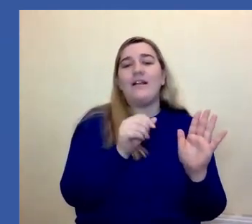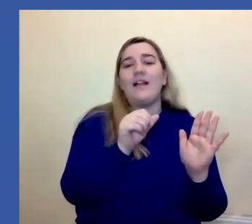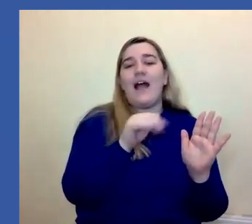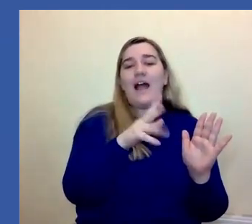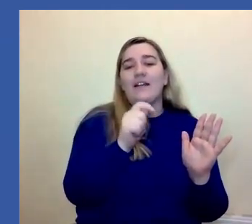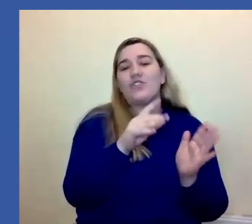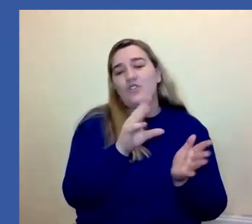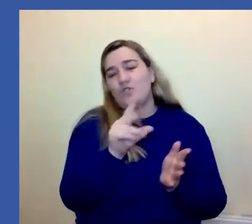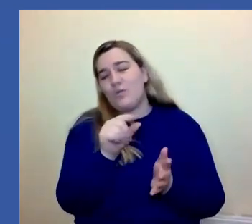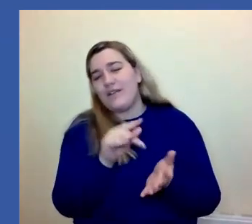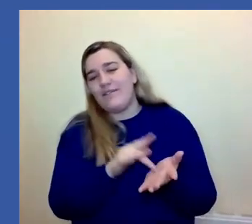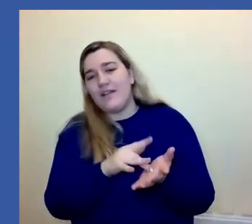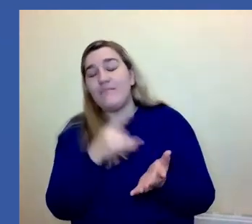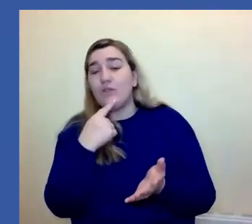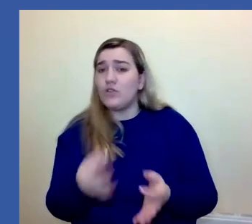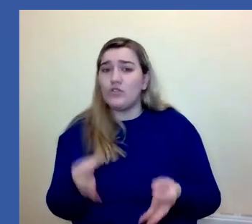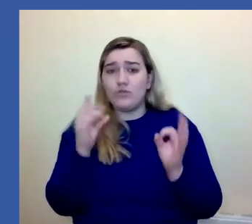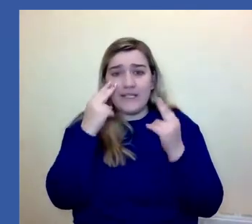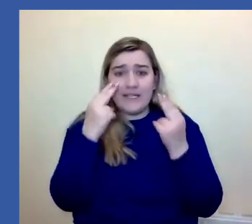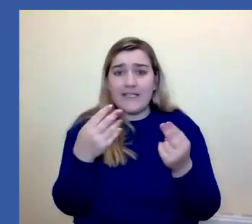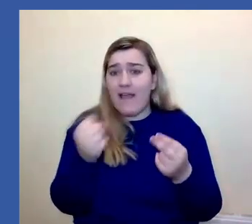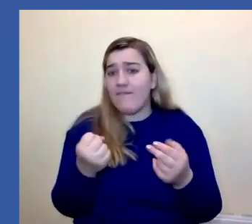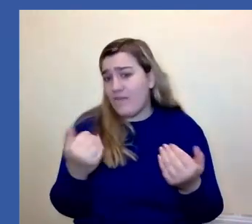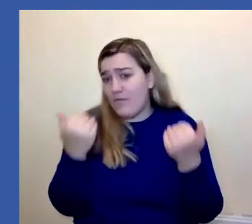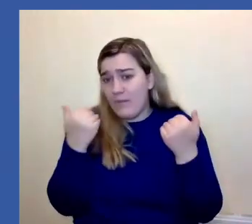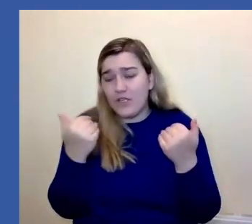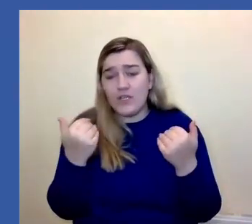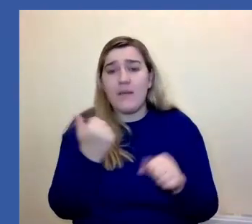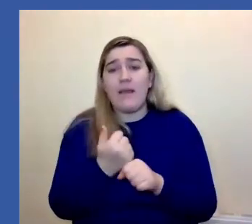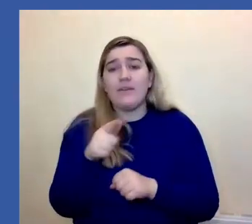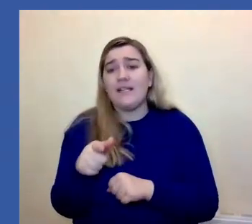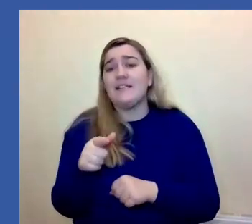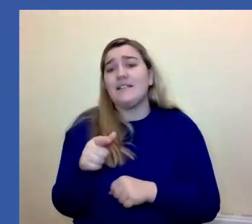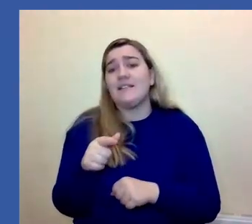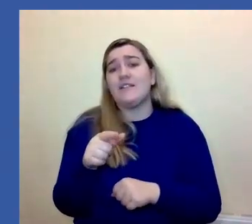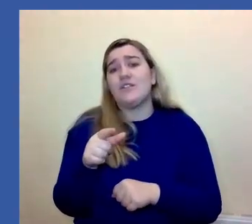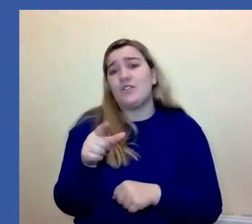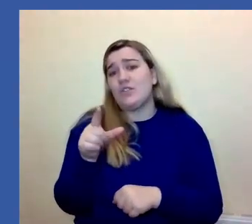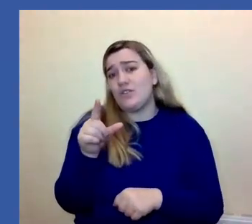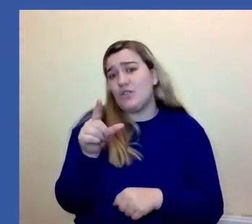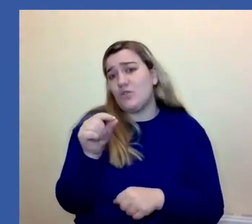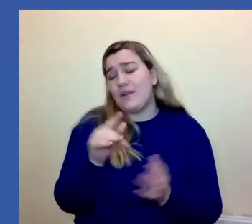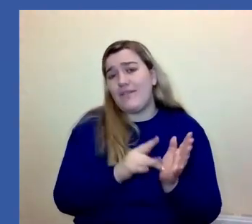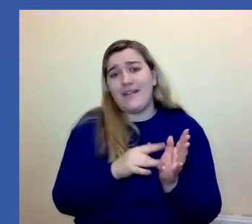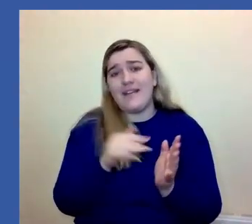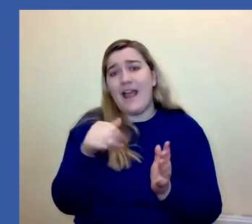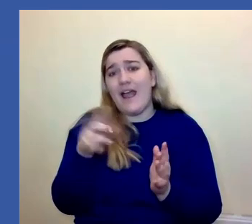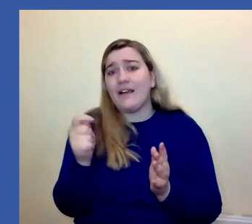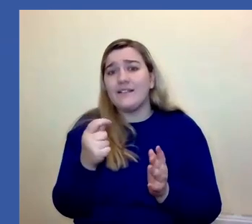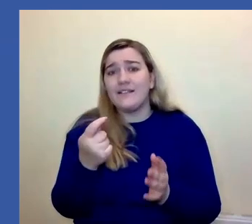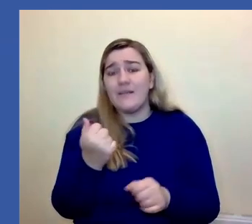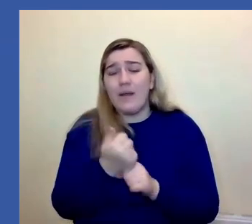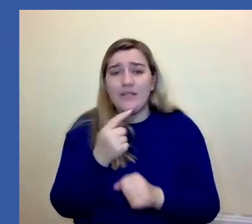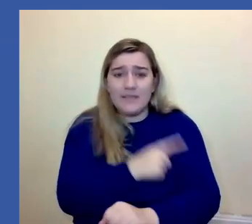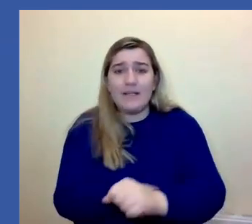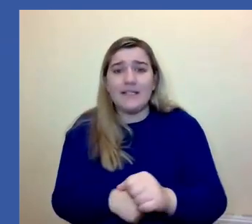you have said, there's a great need to have information on the 2015 Act for people with intellectual disabilities. It is